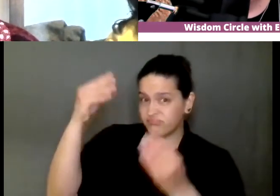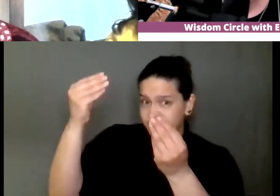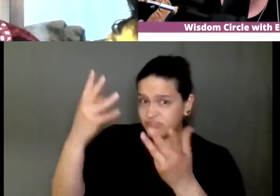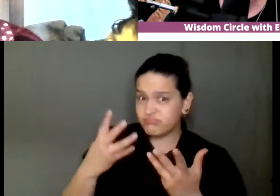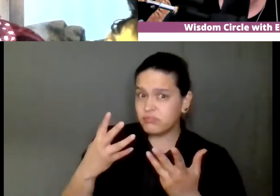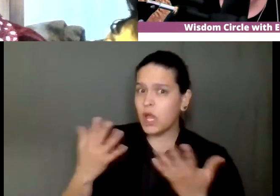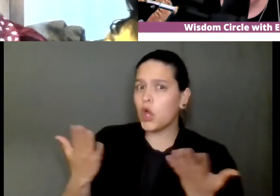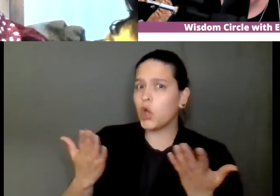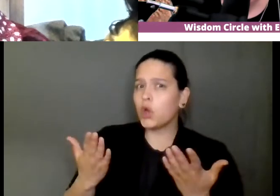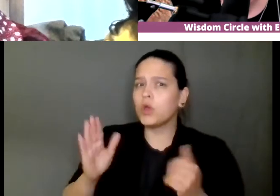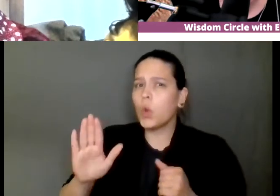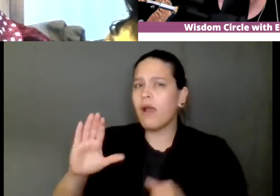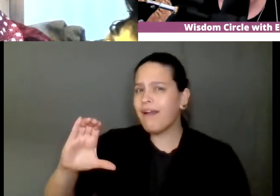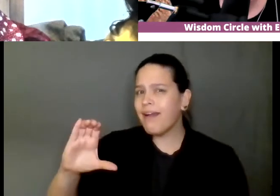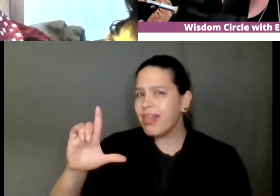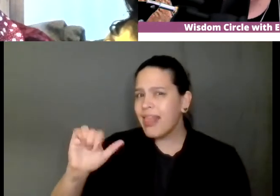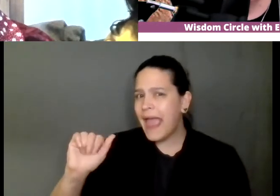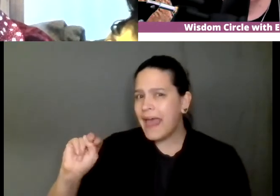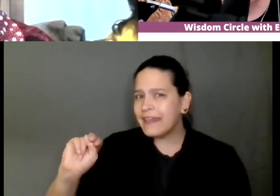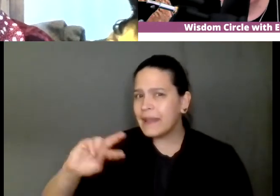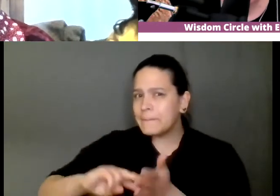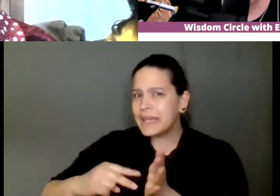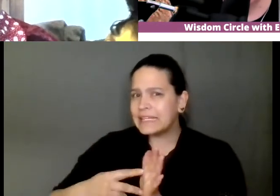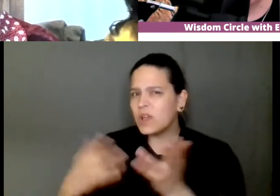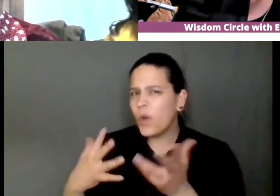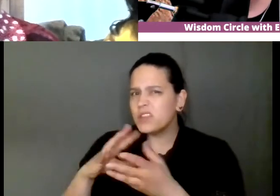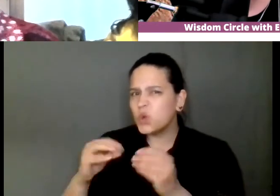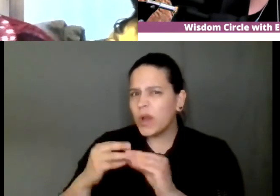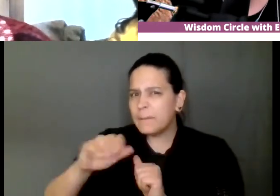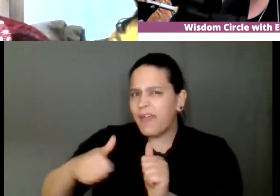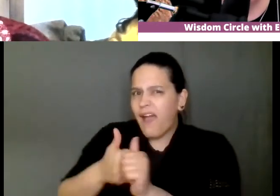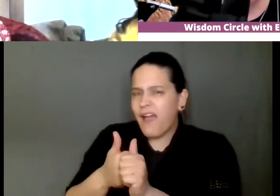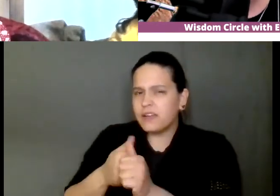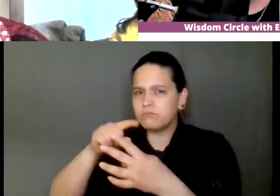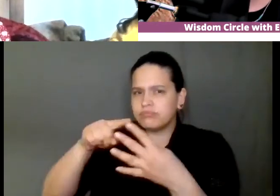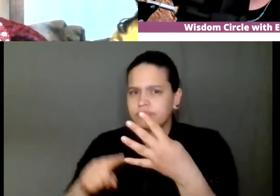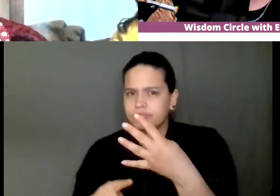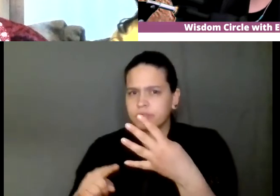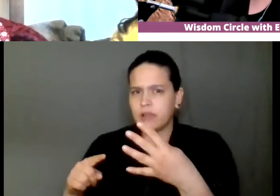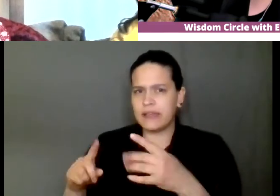what does your clans mean? Isholya, what is the story behind your clans? Bahozinish.